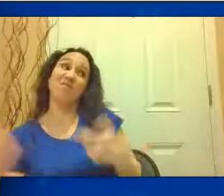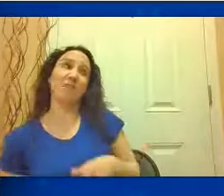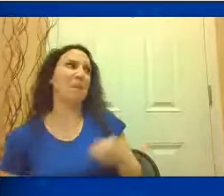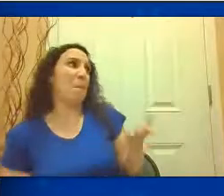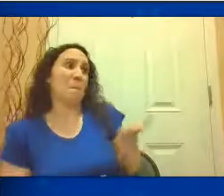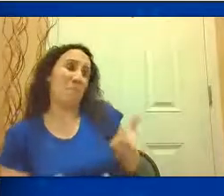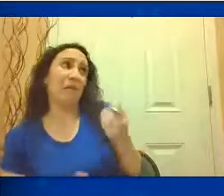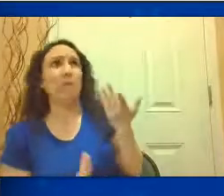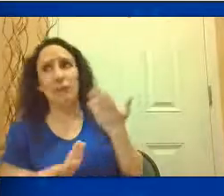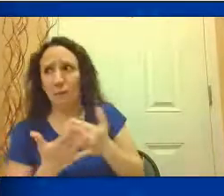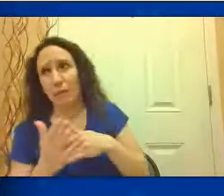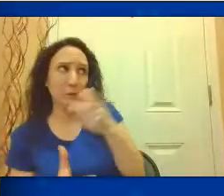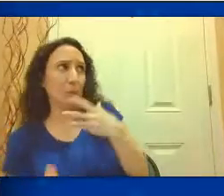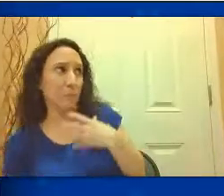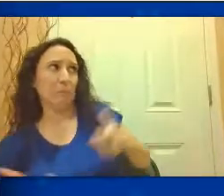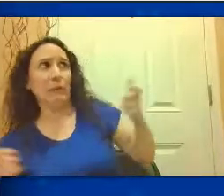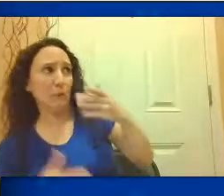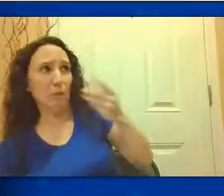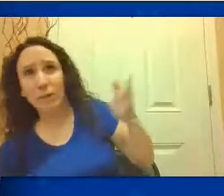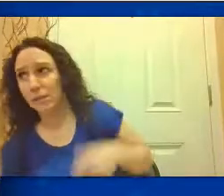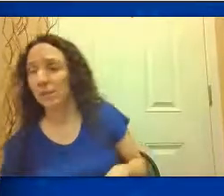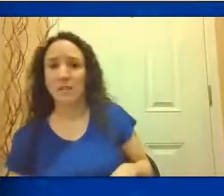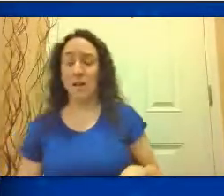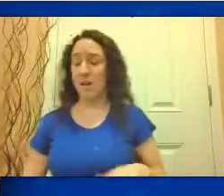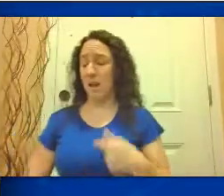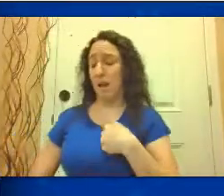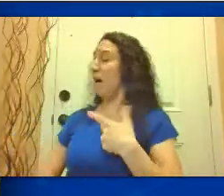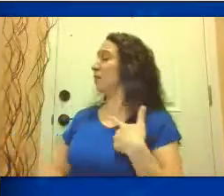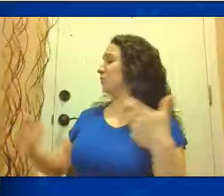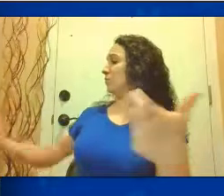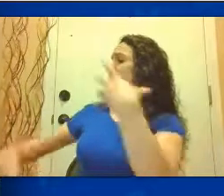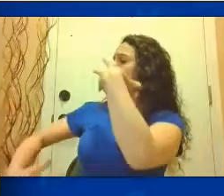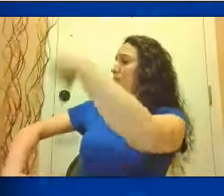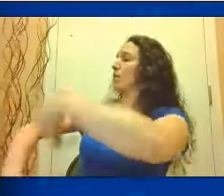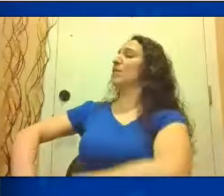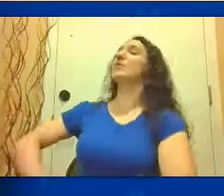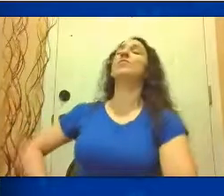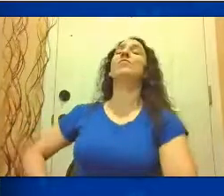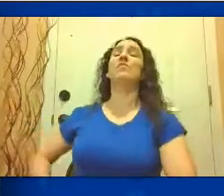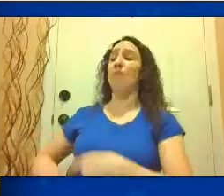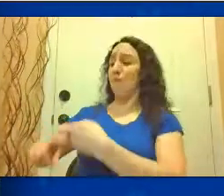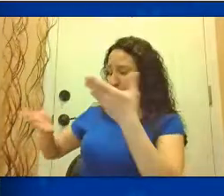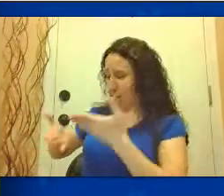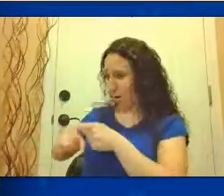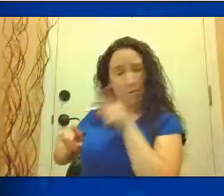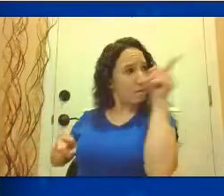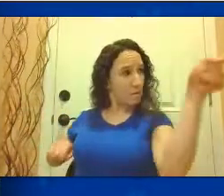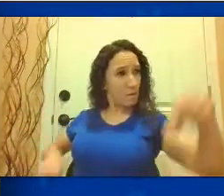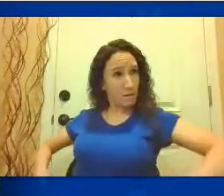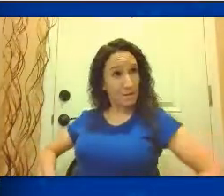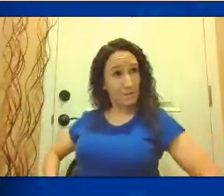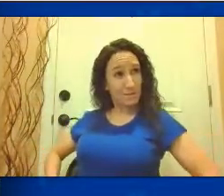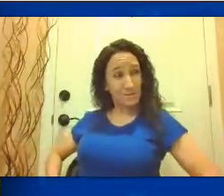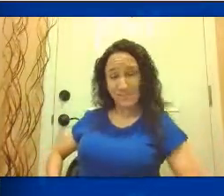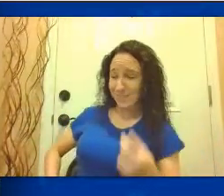you're such a big bad wolf. That I am. To that creek over there?